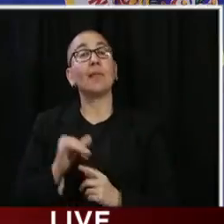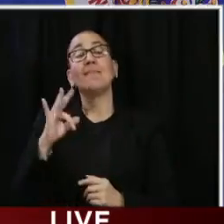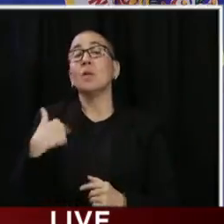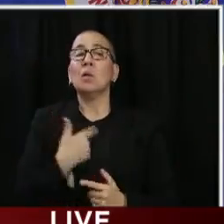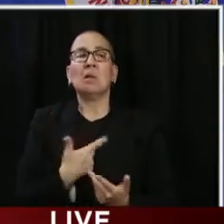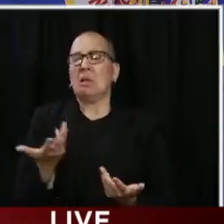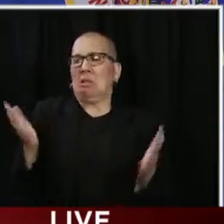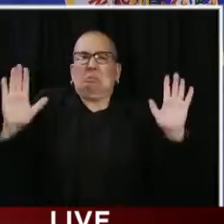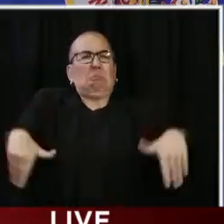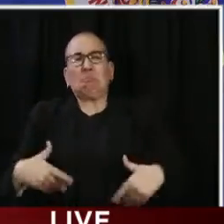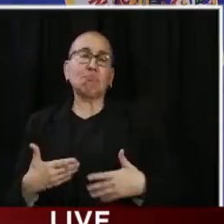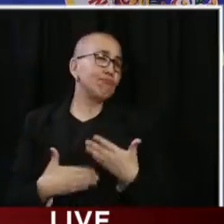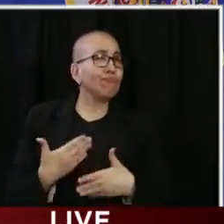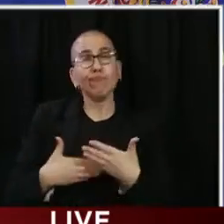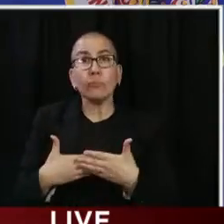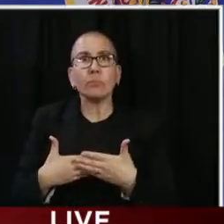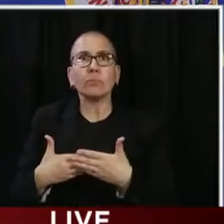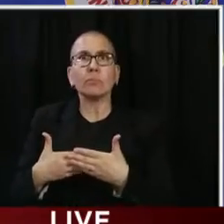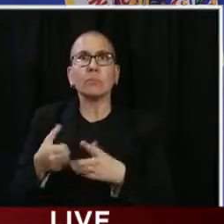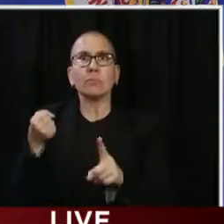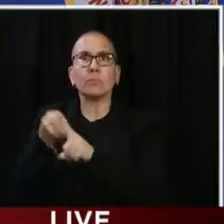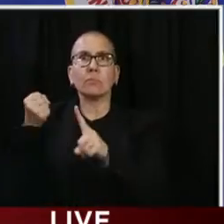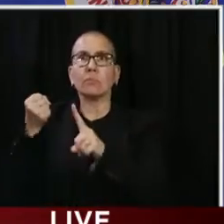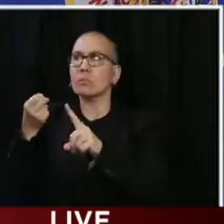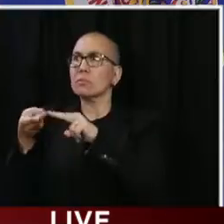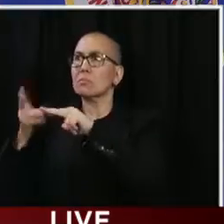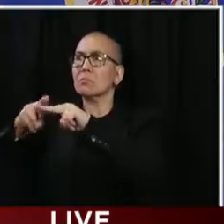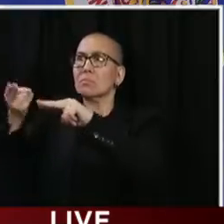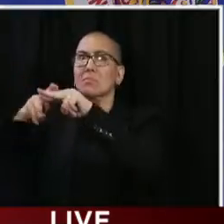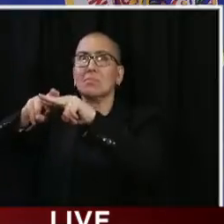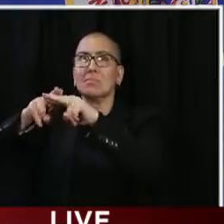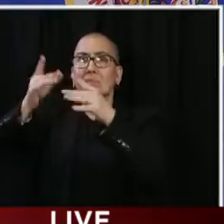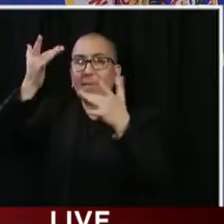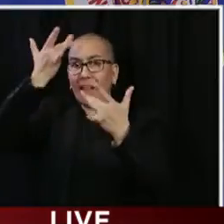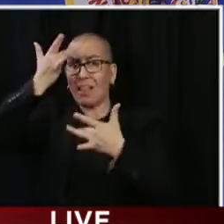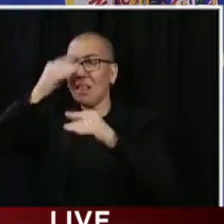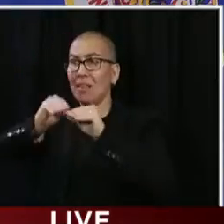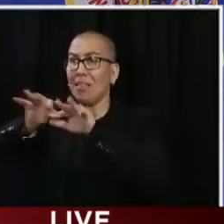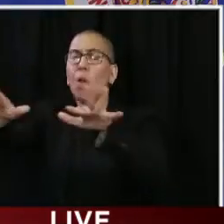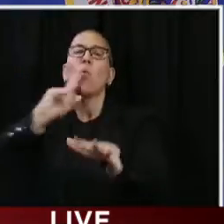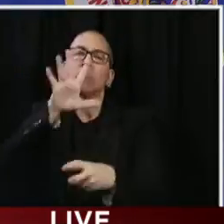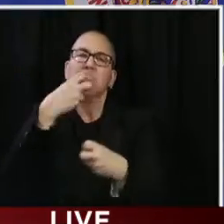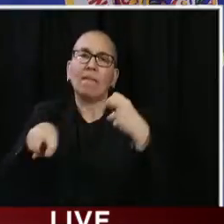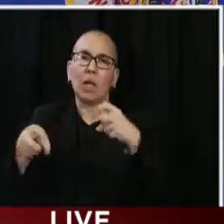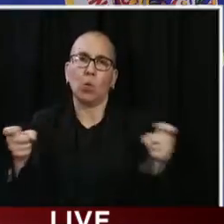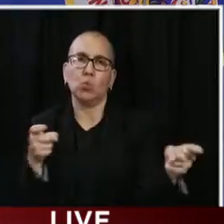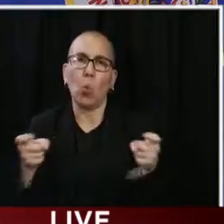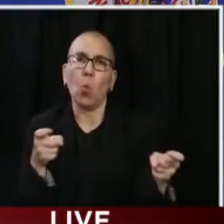to let our two commissioners who were instrumental in helping put this together for the June